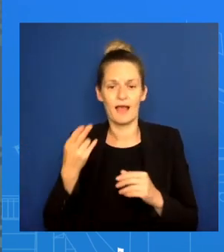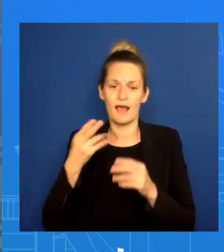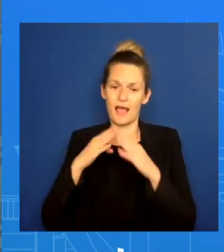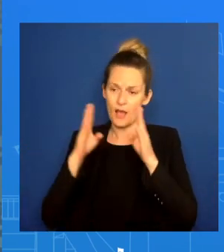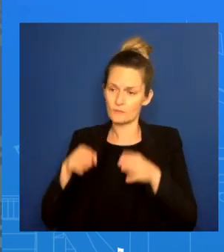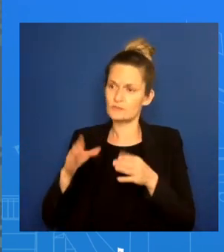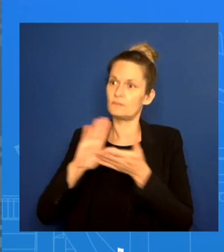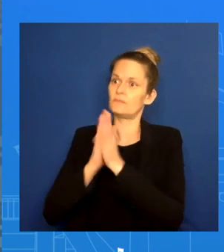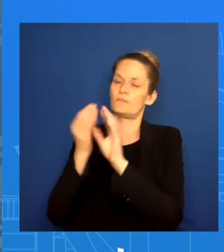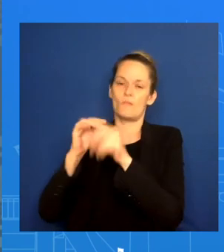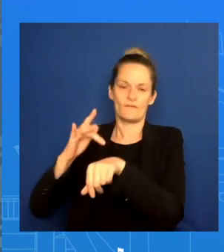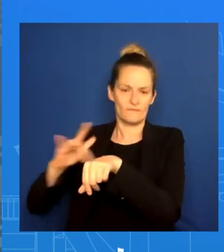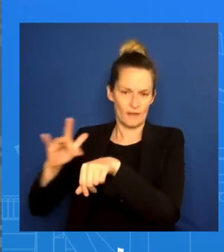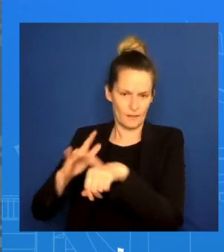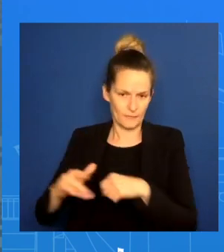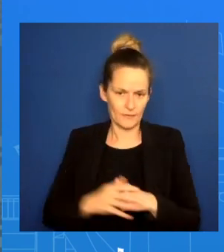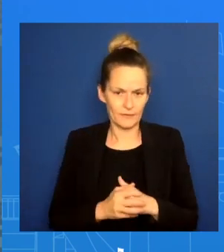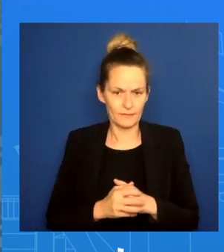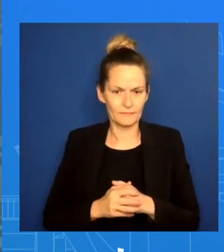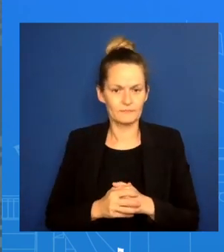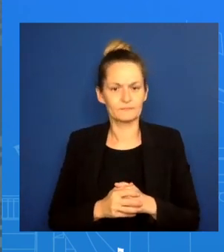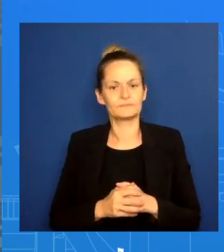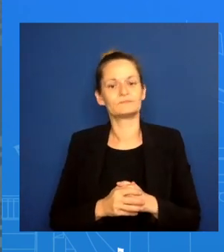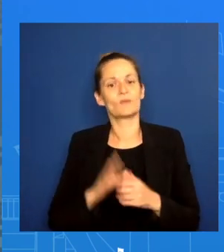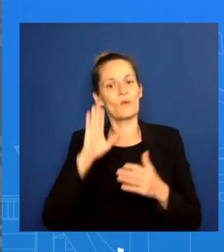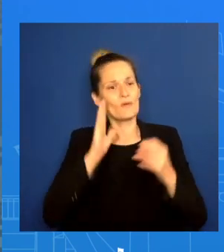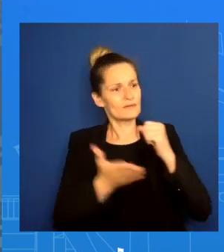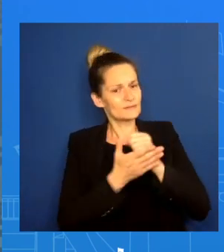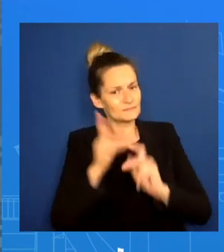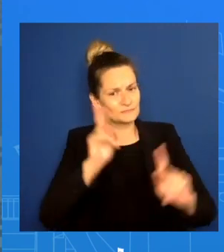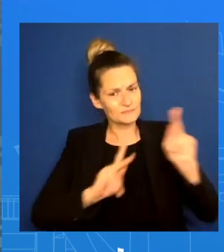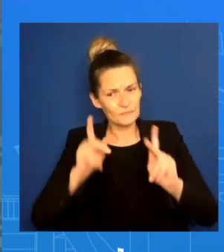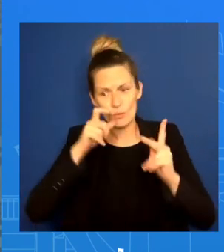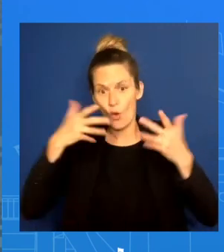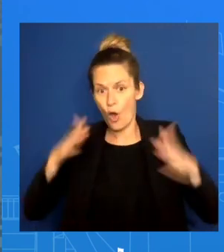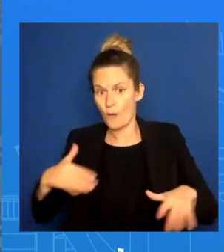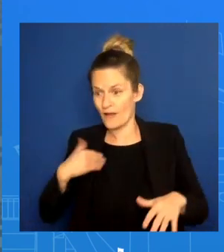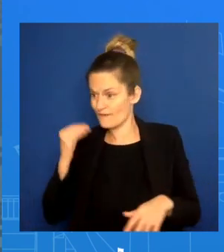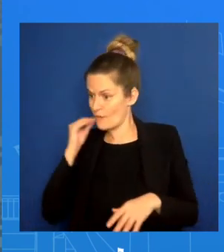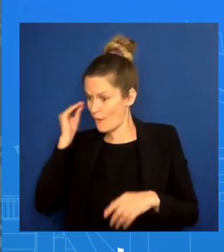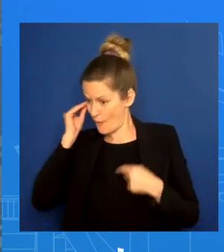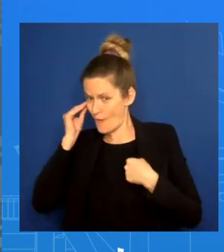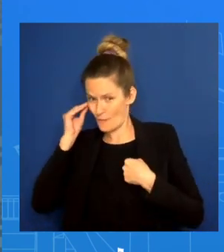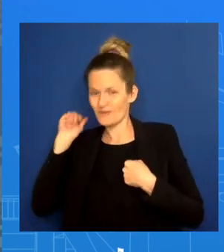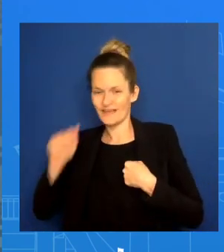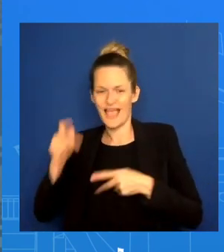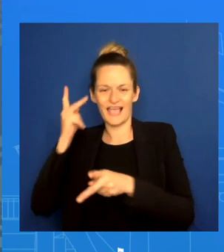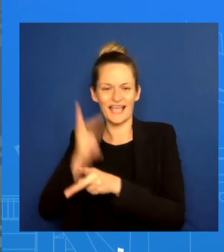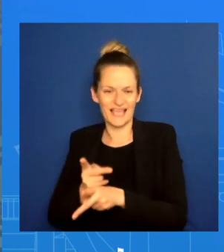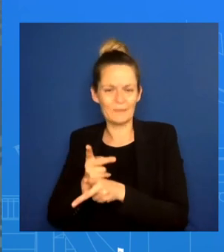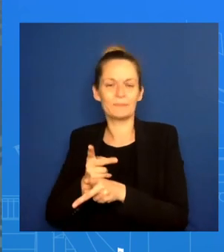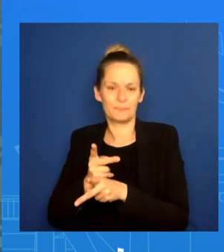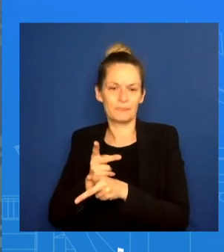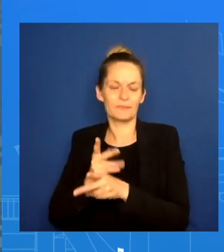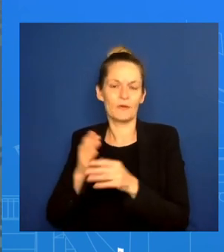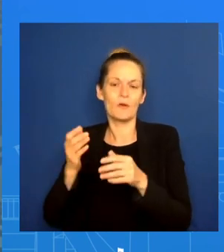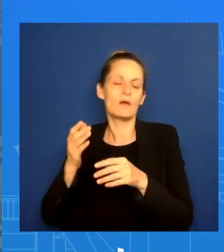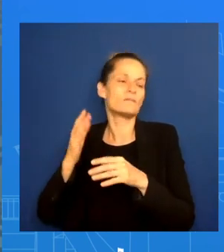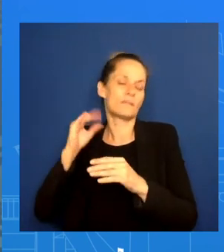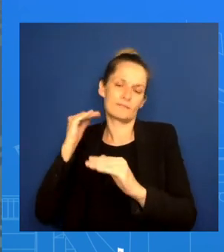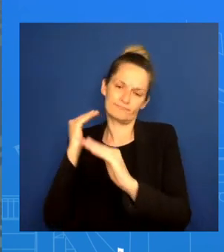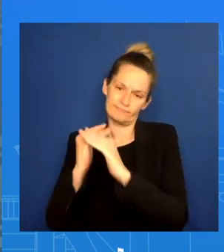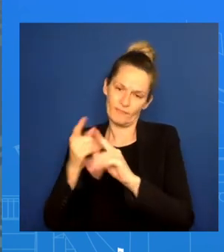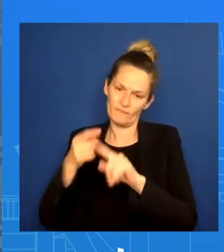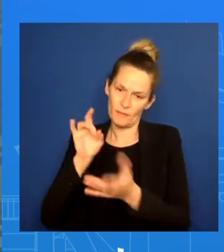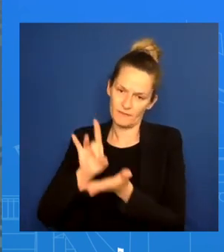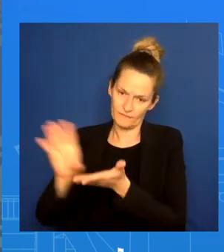homeowners stay in their homes. But today's steps will help leverage even more American Rescue Plan dollars to help close